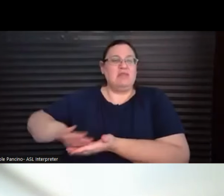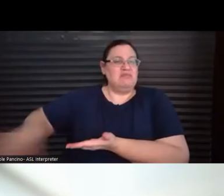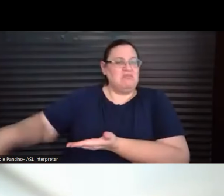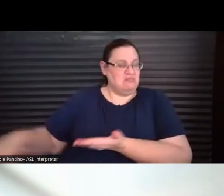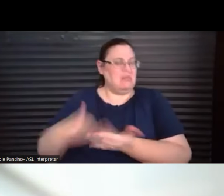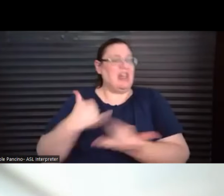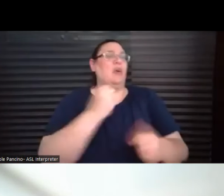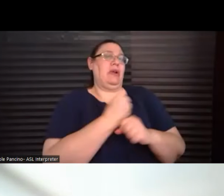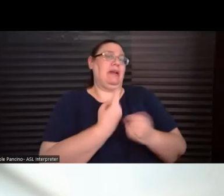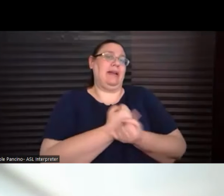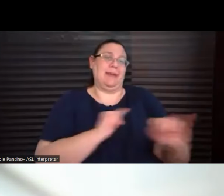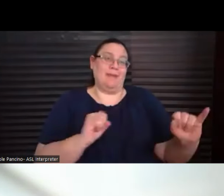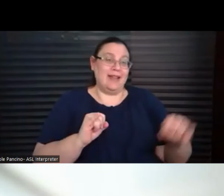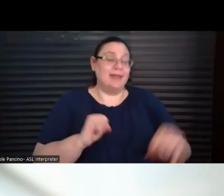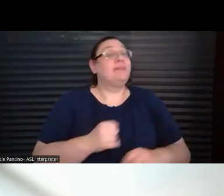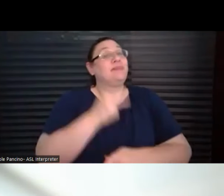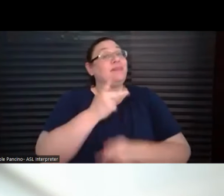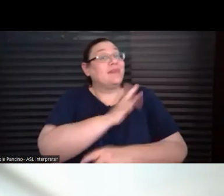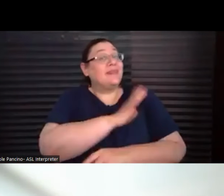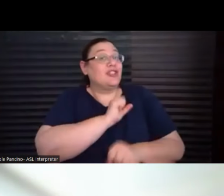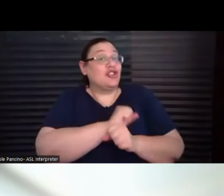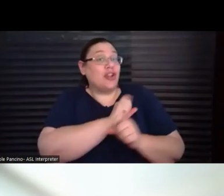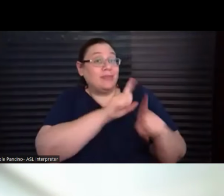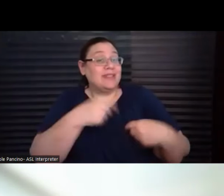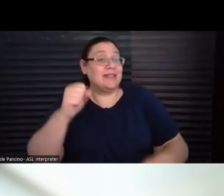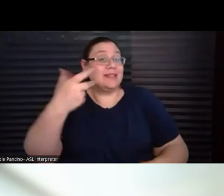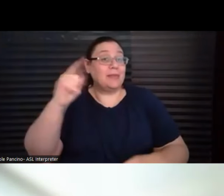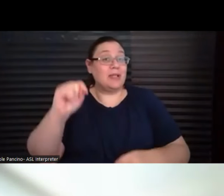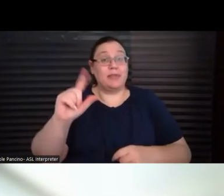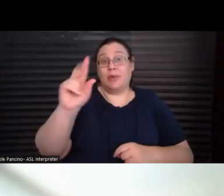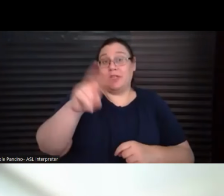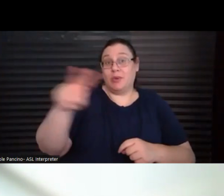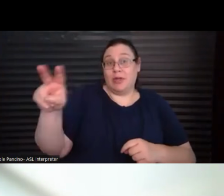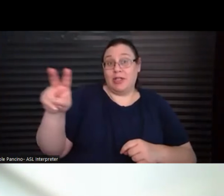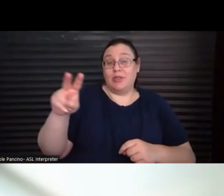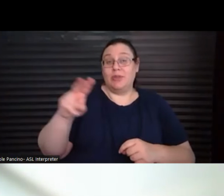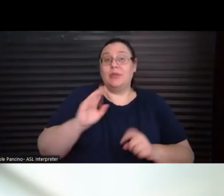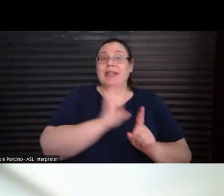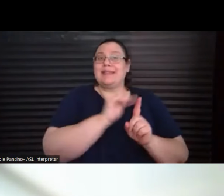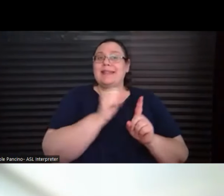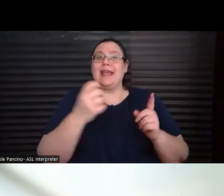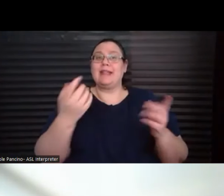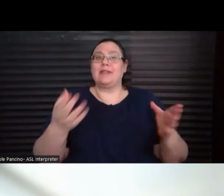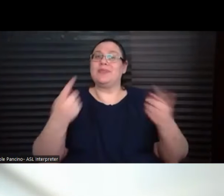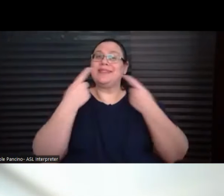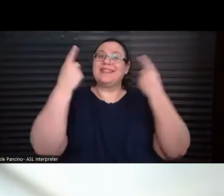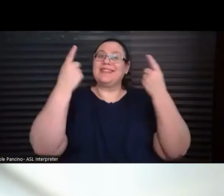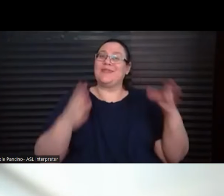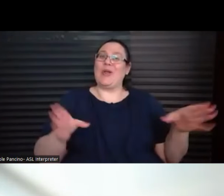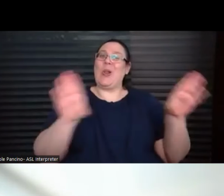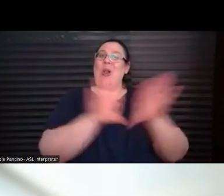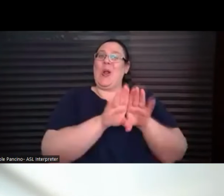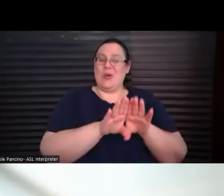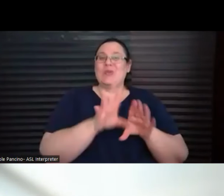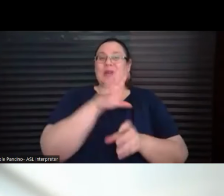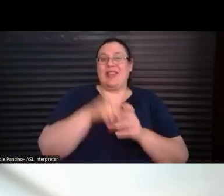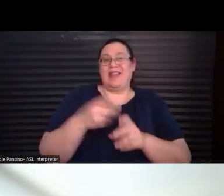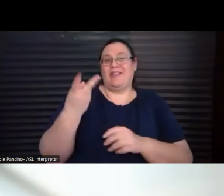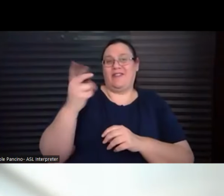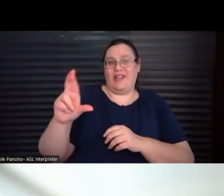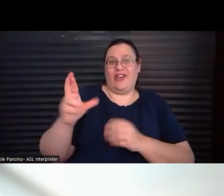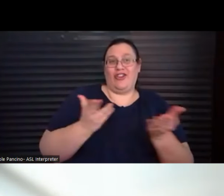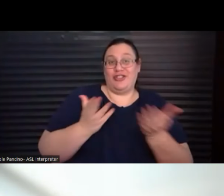He has maintained his job since September of 2022, and his case was closed successfully within the vocational rehabilitation